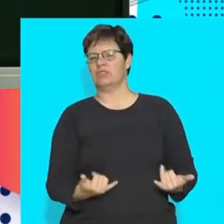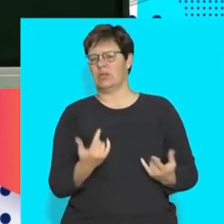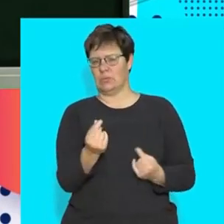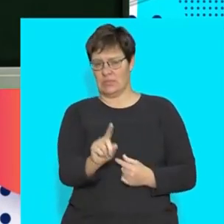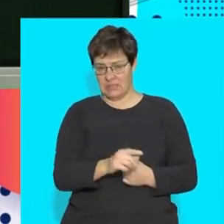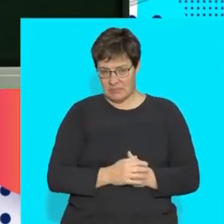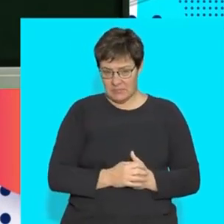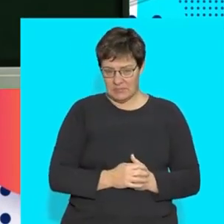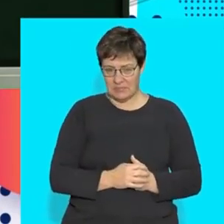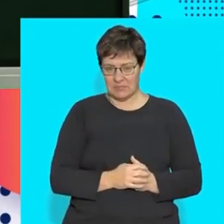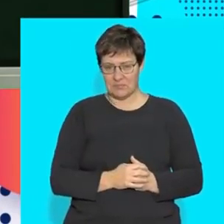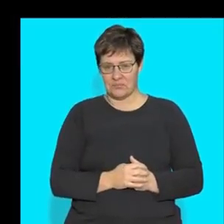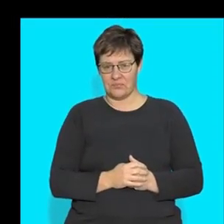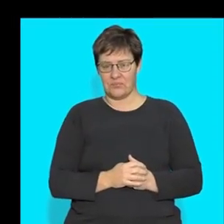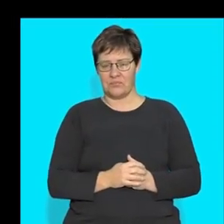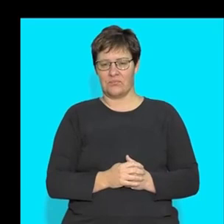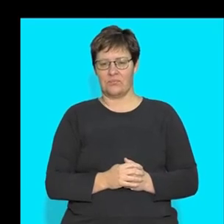this particular lesson.